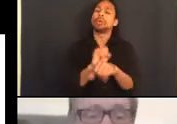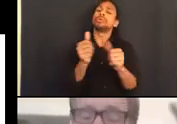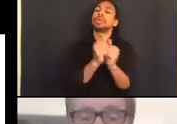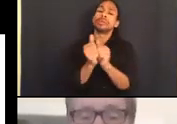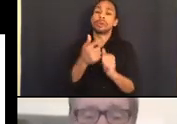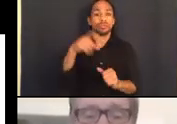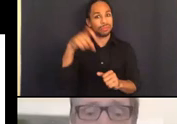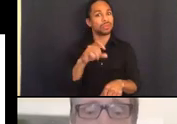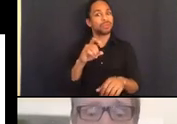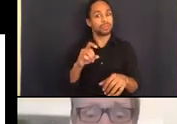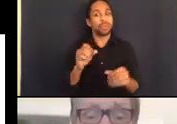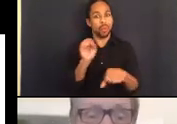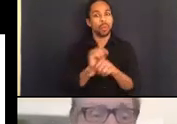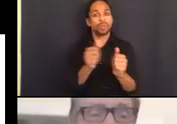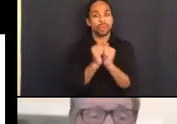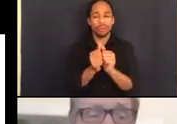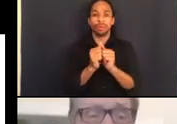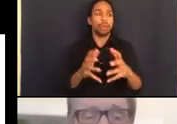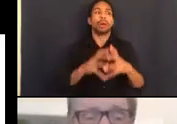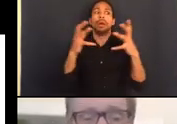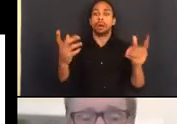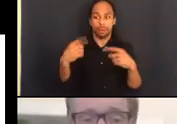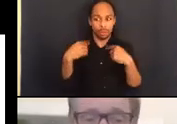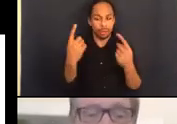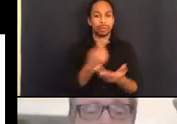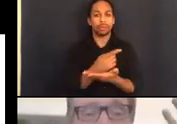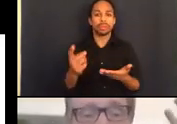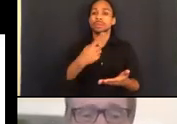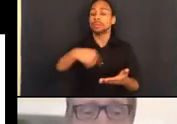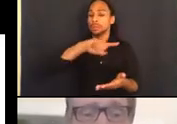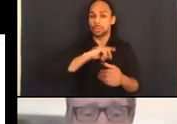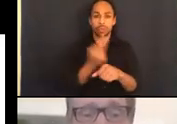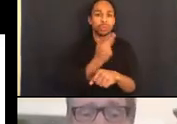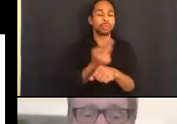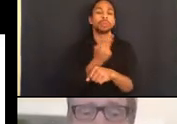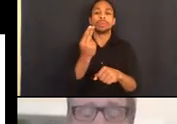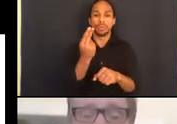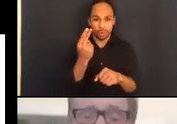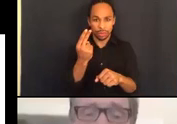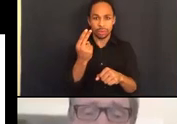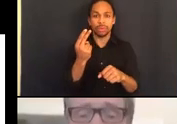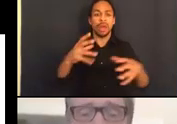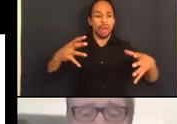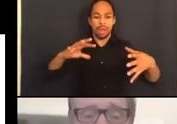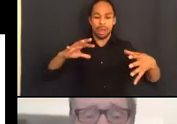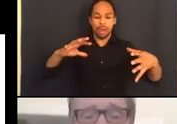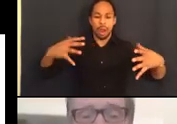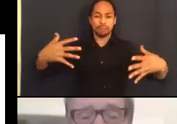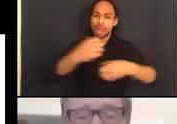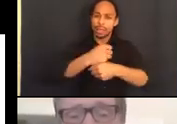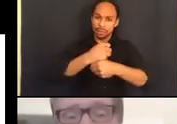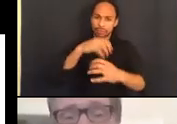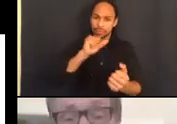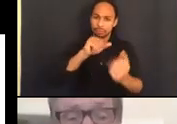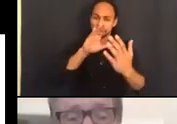6 weeks, I think, than ever before. We use a multifaceted, comprehensive approach to disability-based healthcare rationing, fighting disability-based